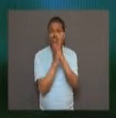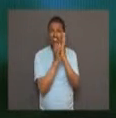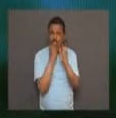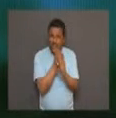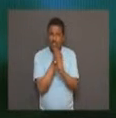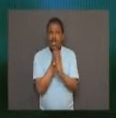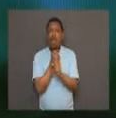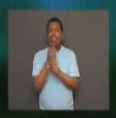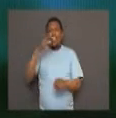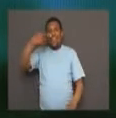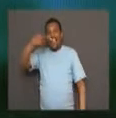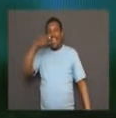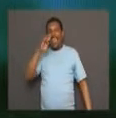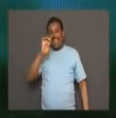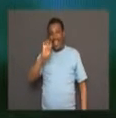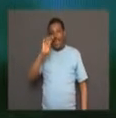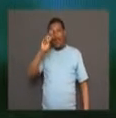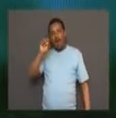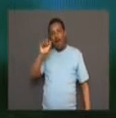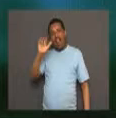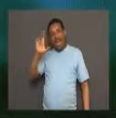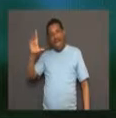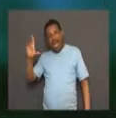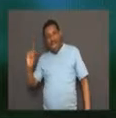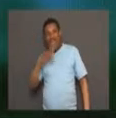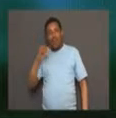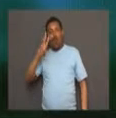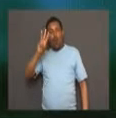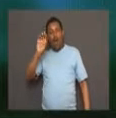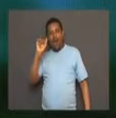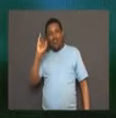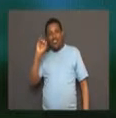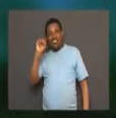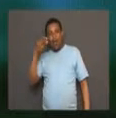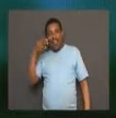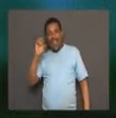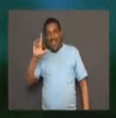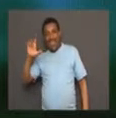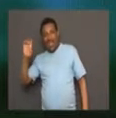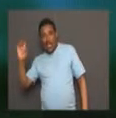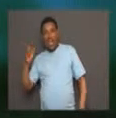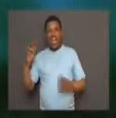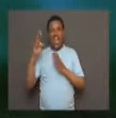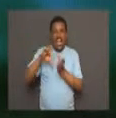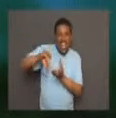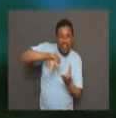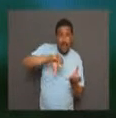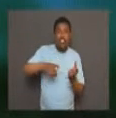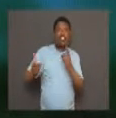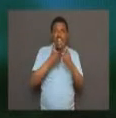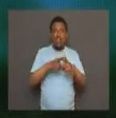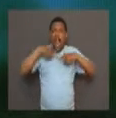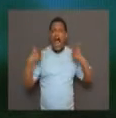of the Ganale and Wabi Shebele rivers, is the second